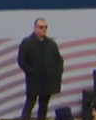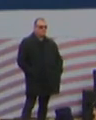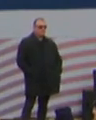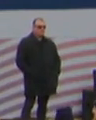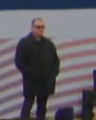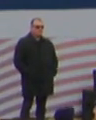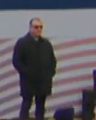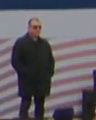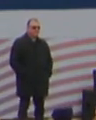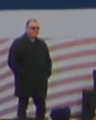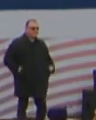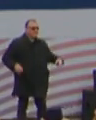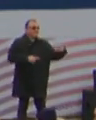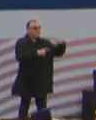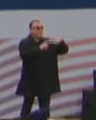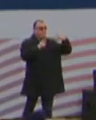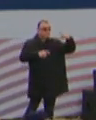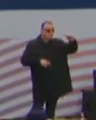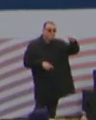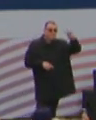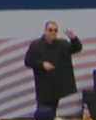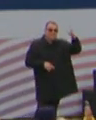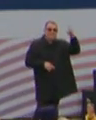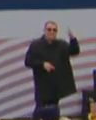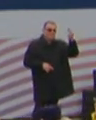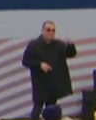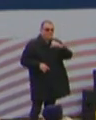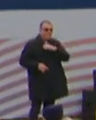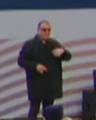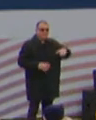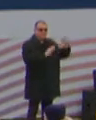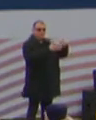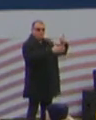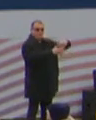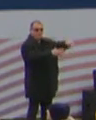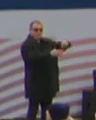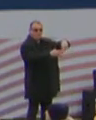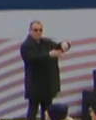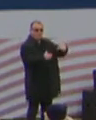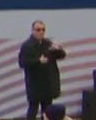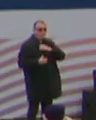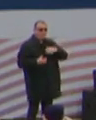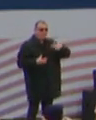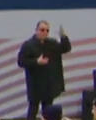From Pennsylvania's 17th Congressional District, Congressman Chris DeLuzio.